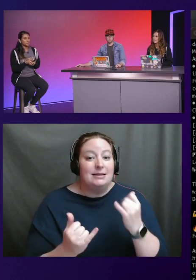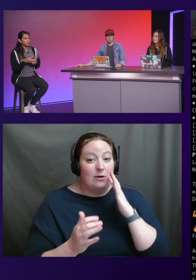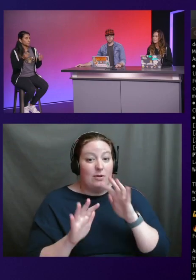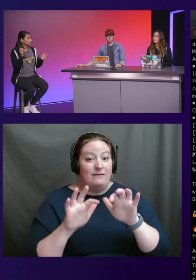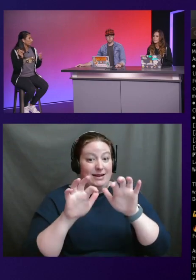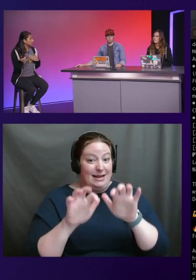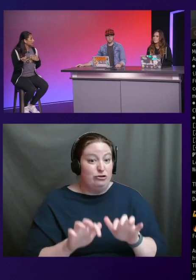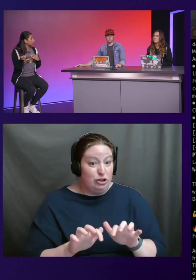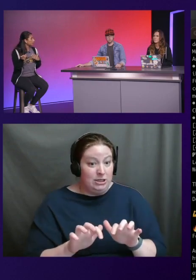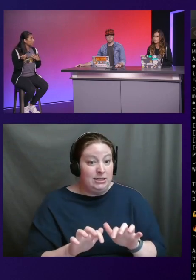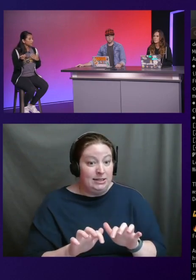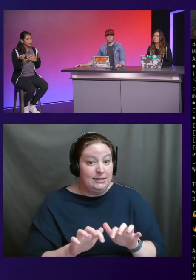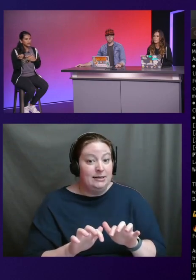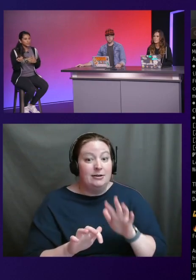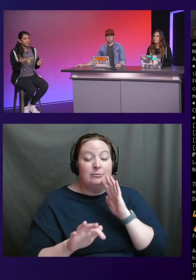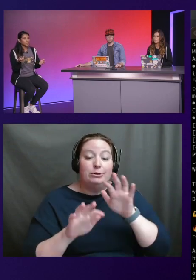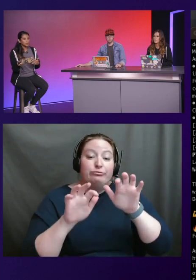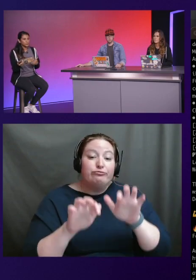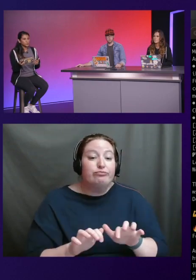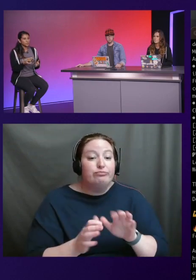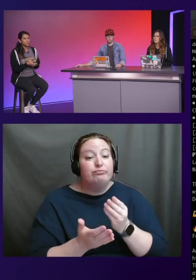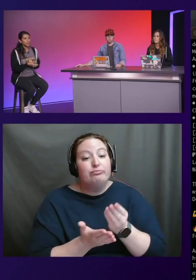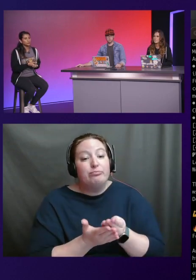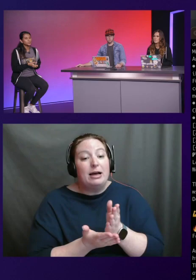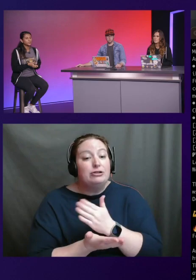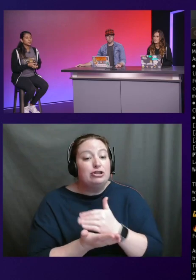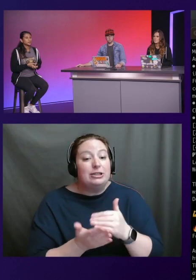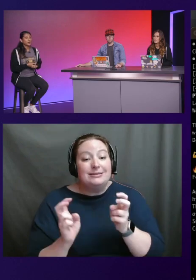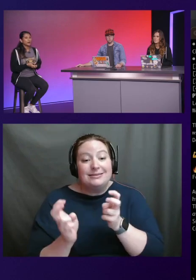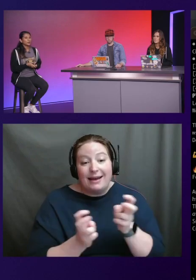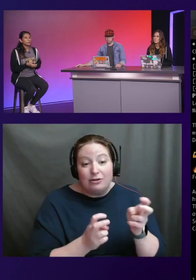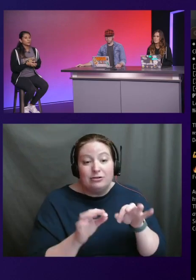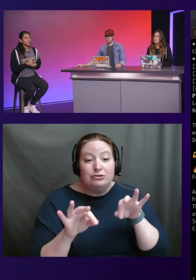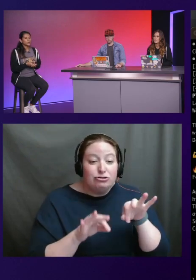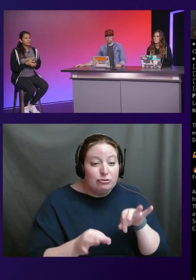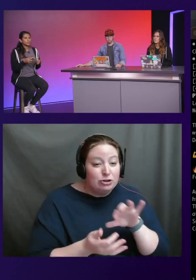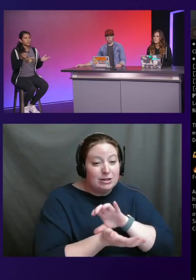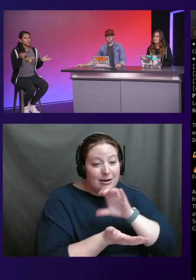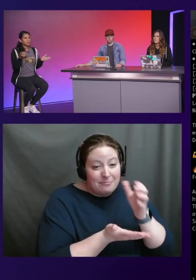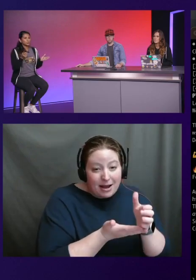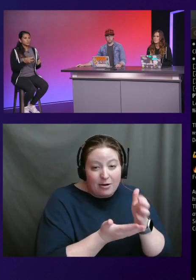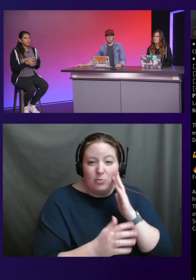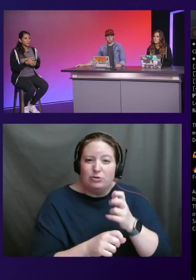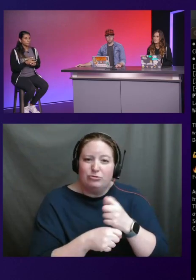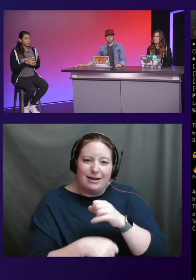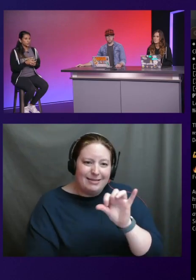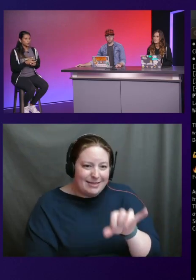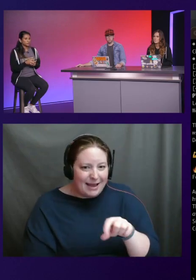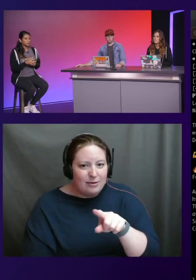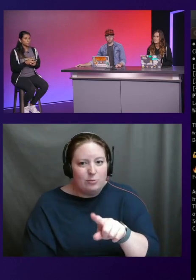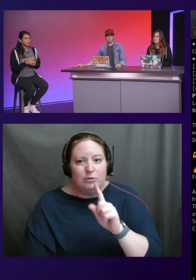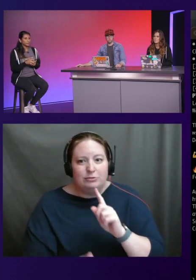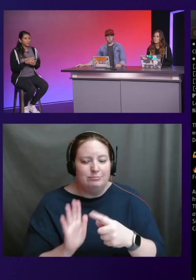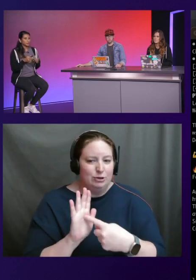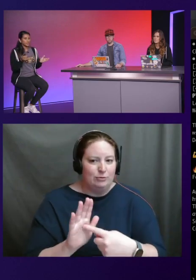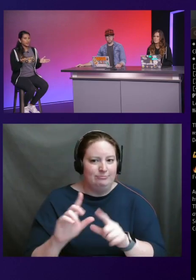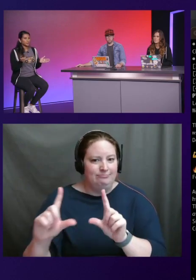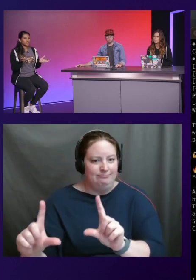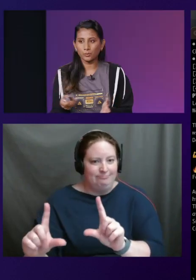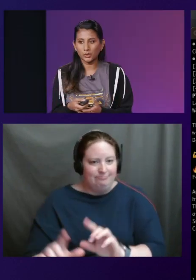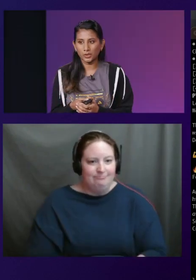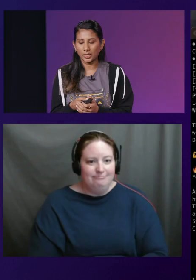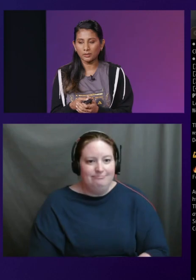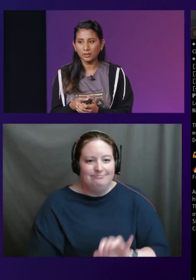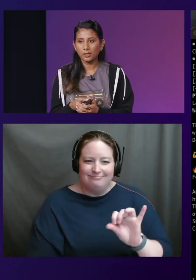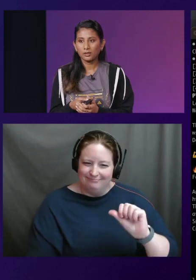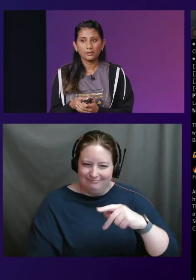screen where we're going to input our budget title, description, and amount. And we're going to create that, and that's going to display over here. So that's kind of the app that